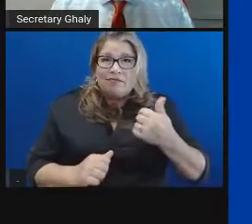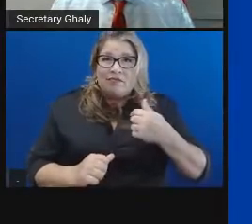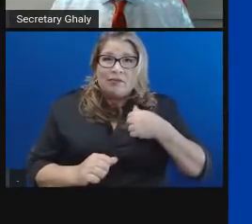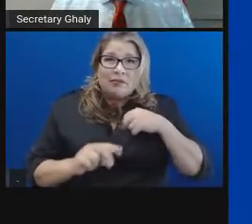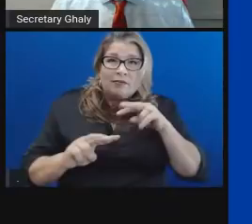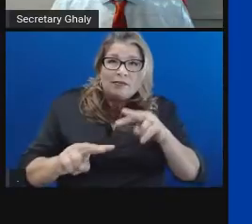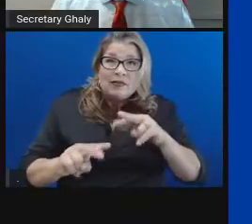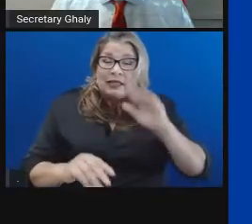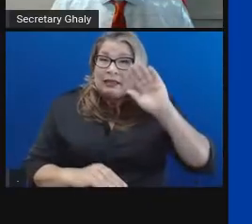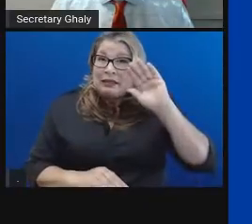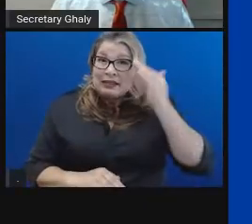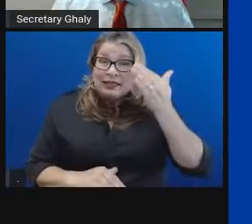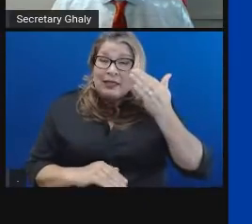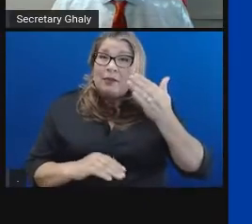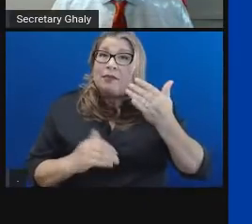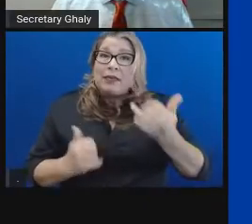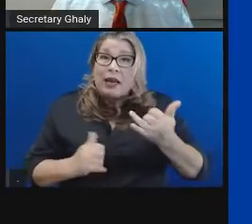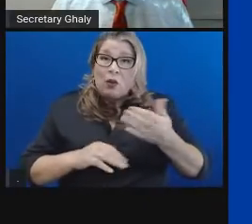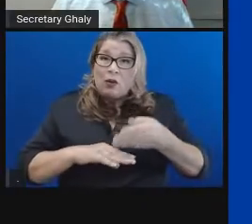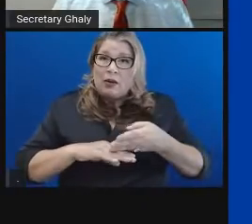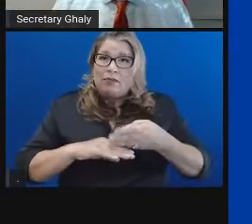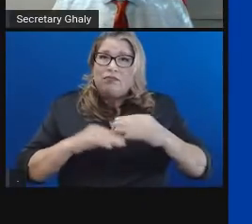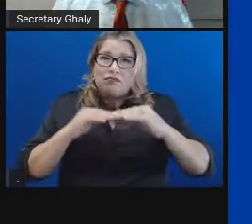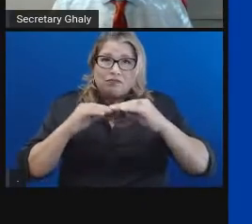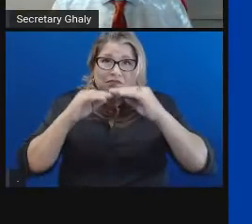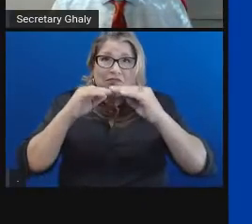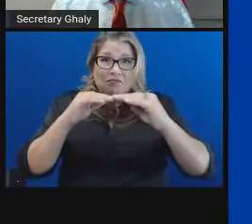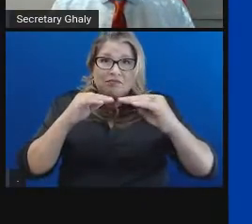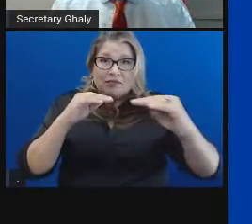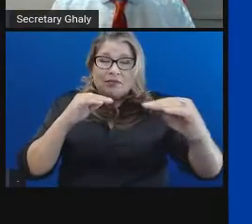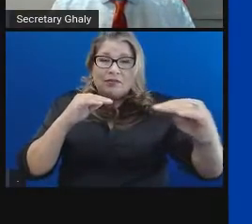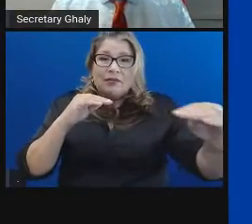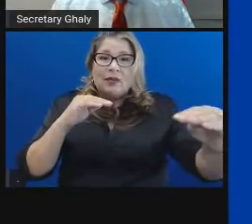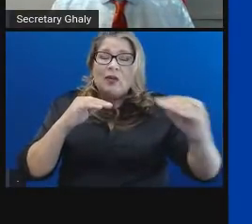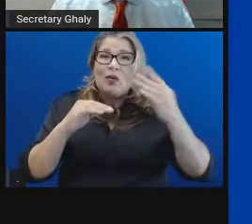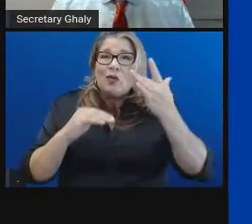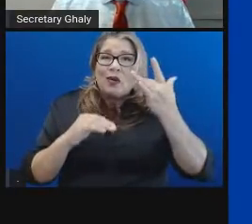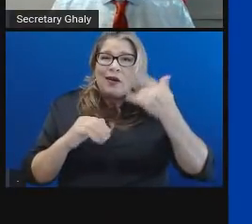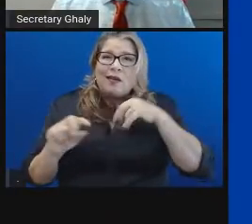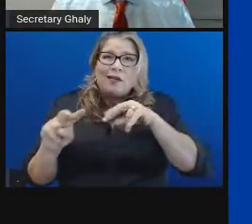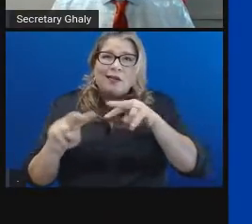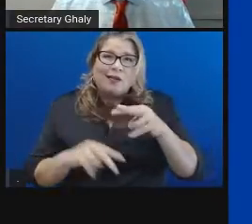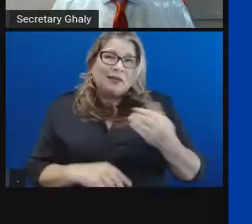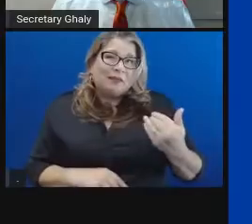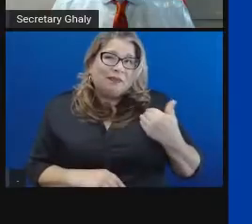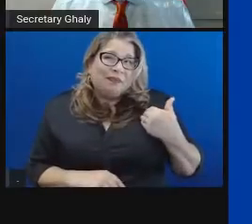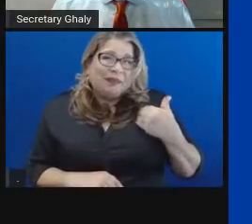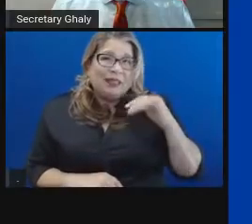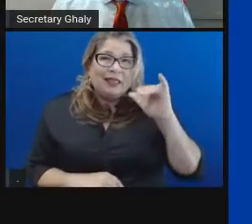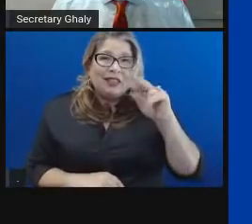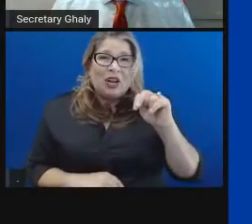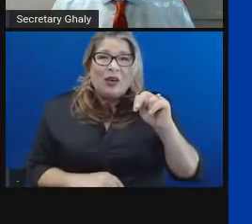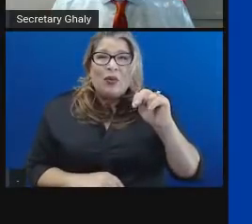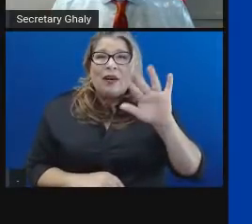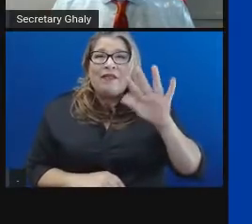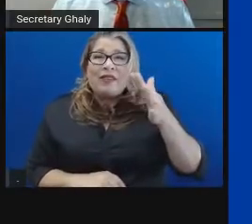improve is that around the 5th and 6th of January, we were seeing on